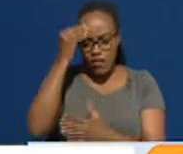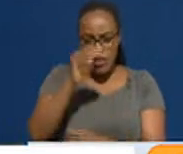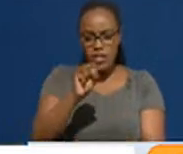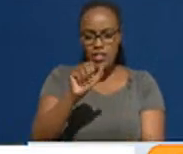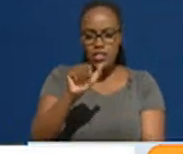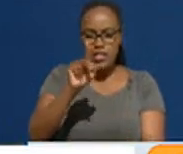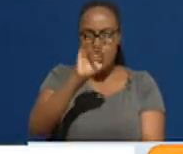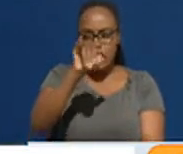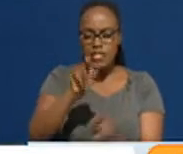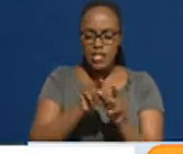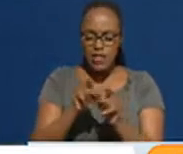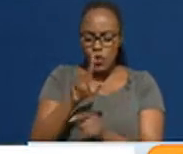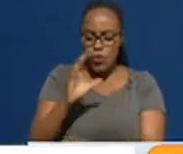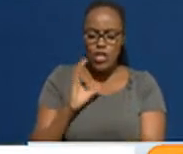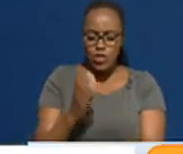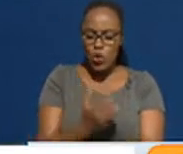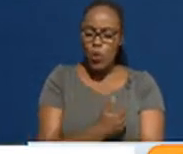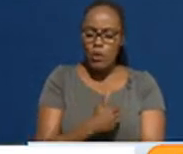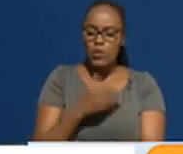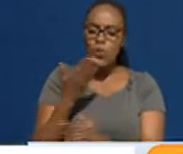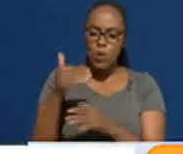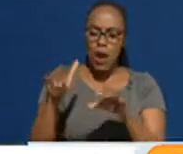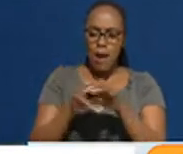sat in the Legal Affairs Committee, and I can tell you,